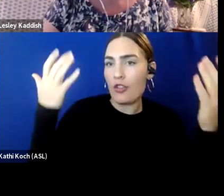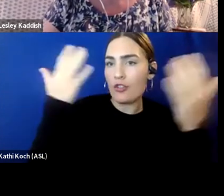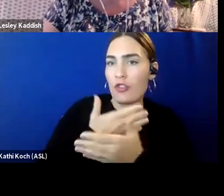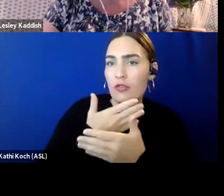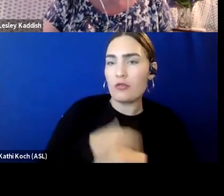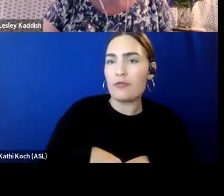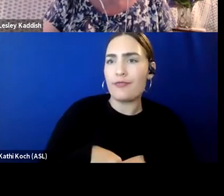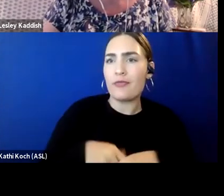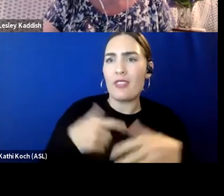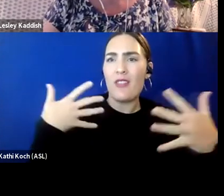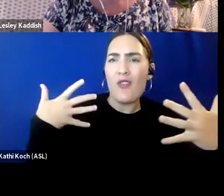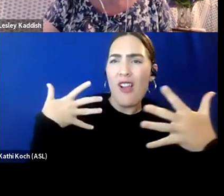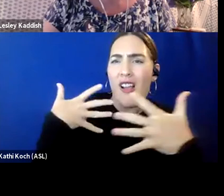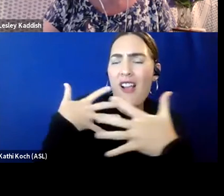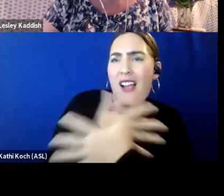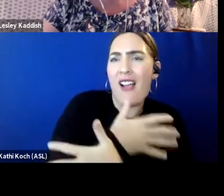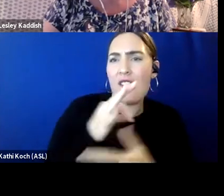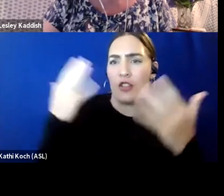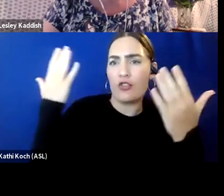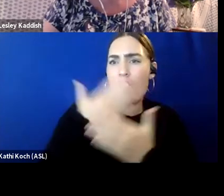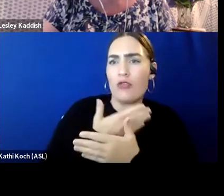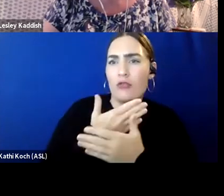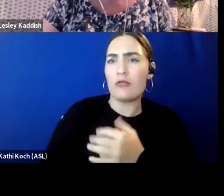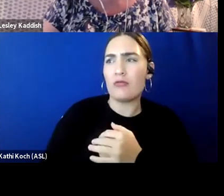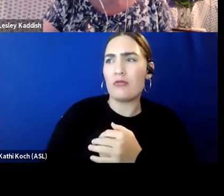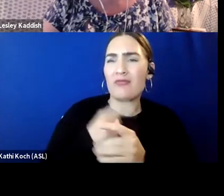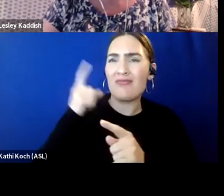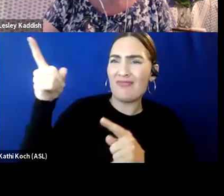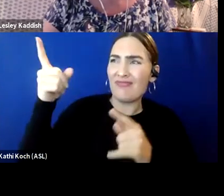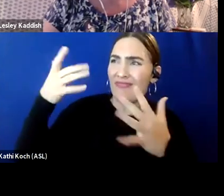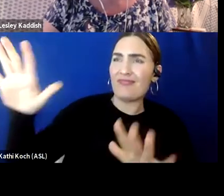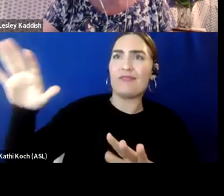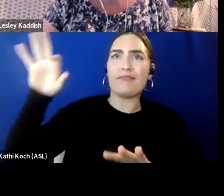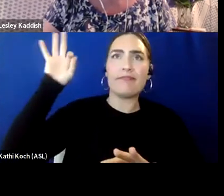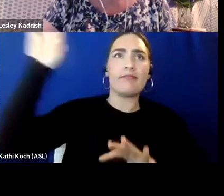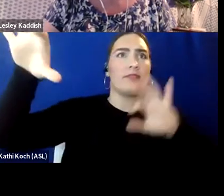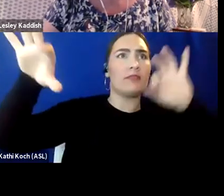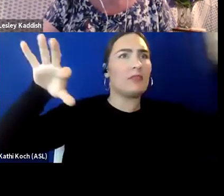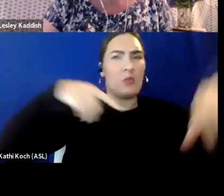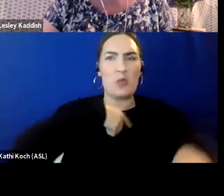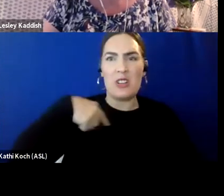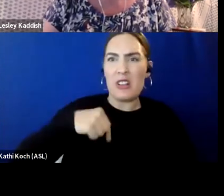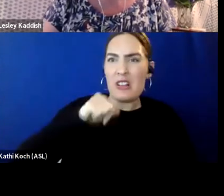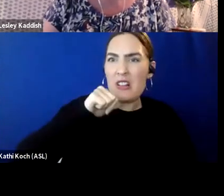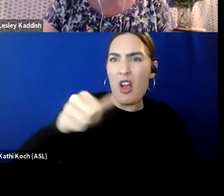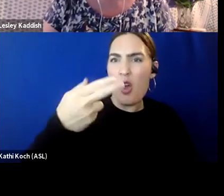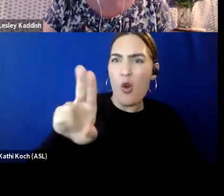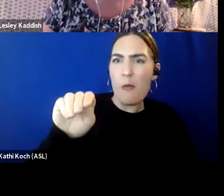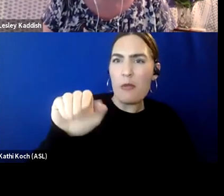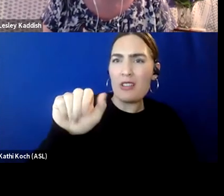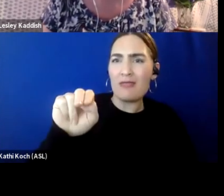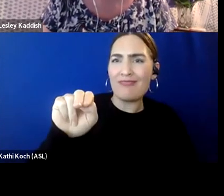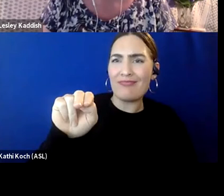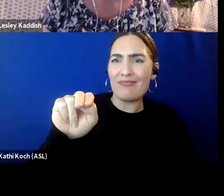Afraid of the dark. They proclaimed we were not human, broke us